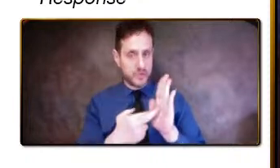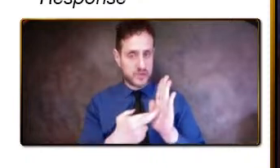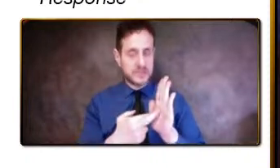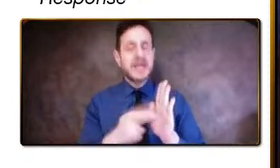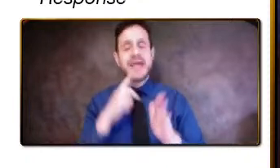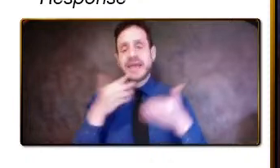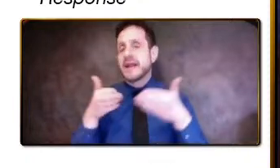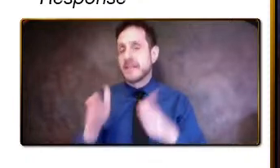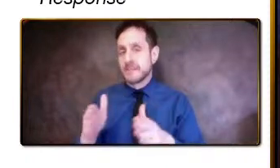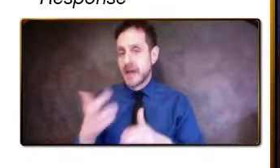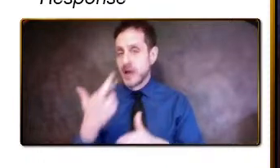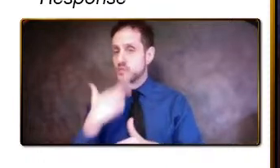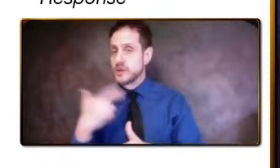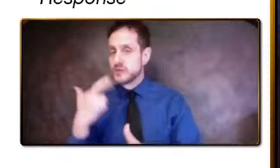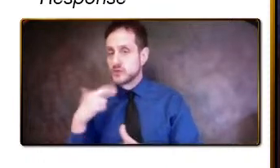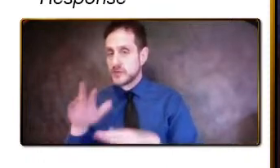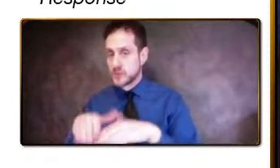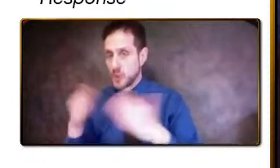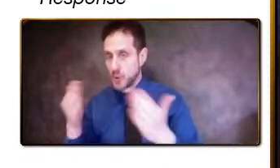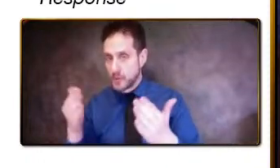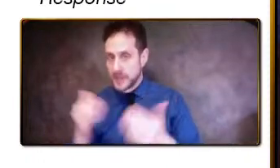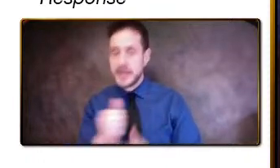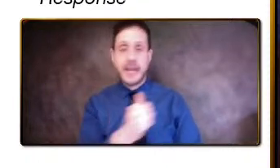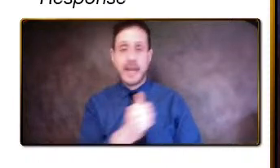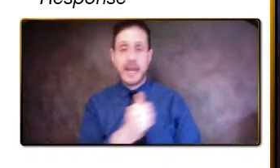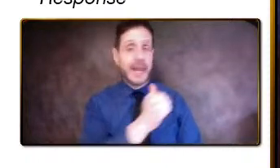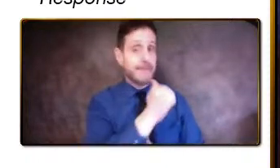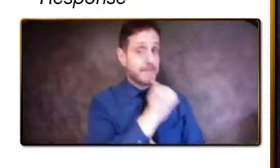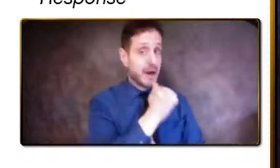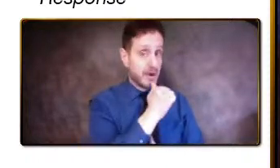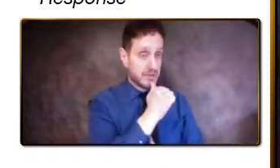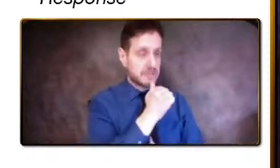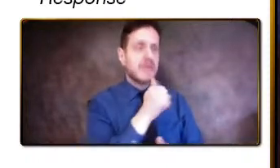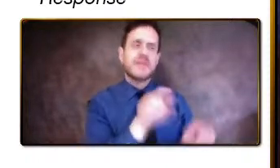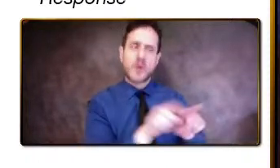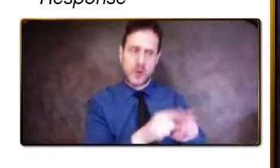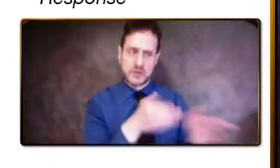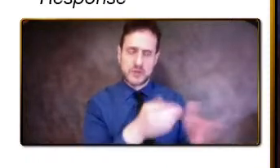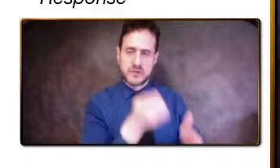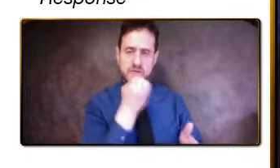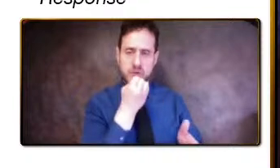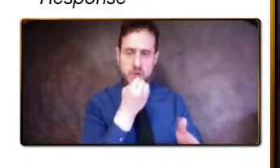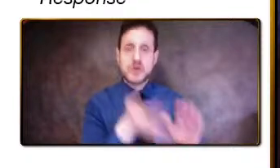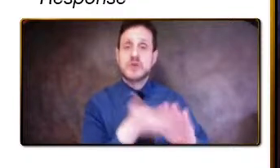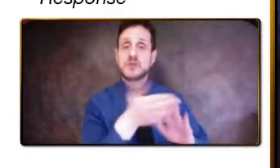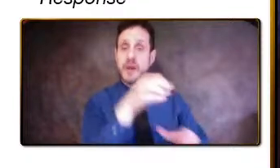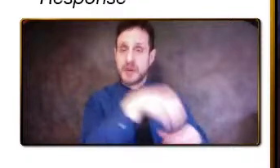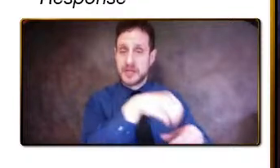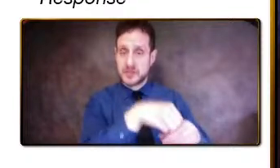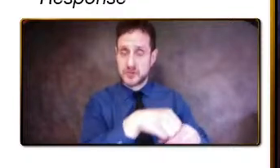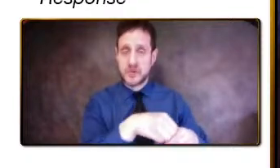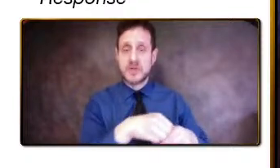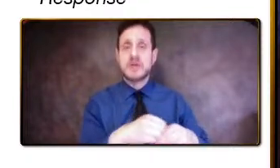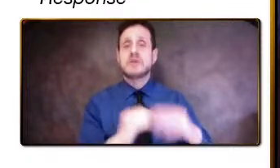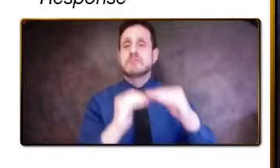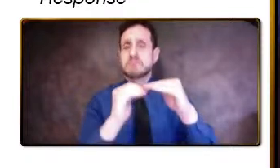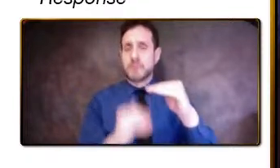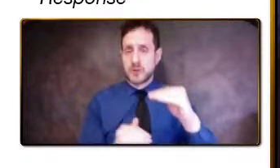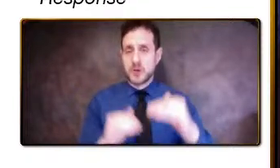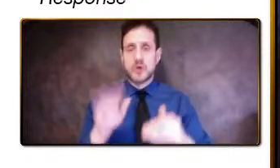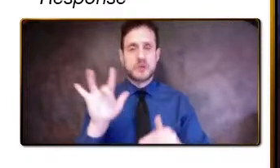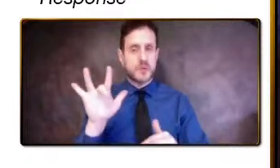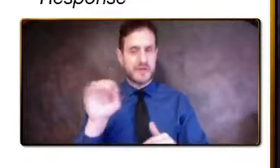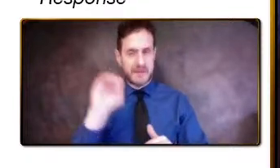allow restaurants and bars that serve food to operate indoors at the lesser of 25 people or